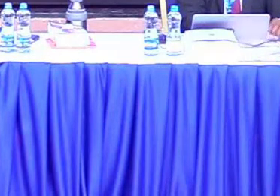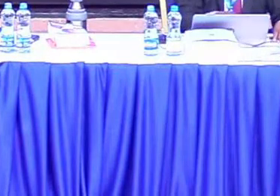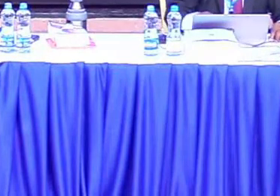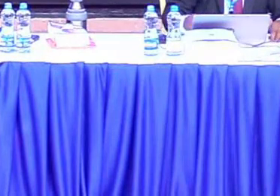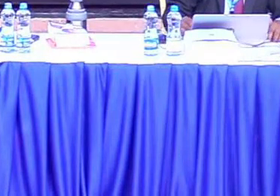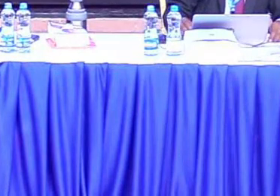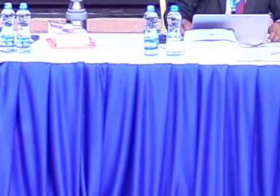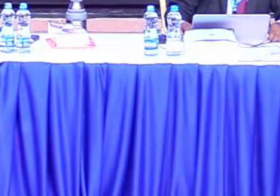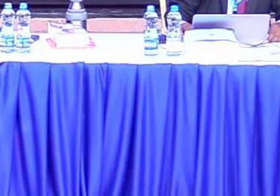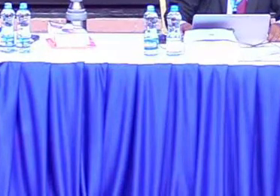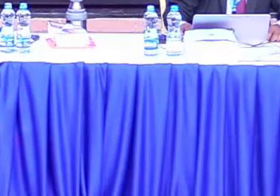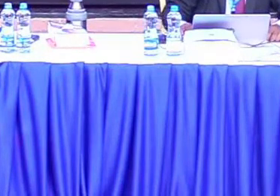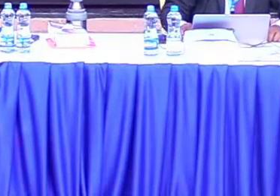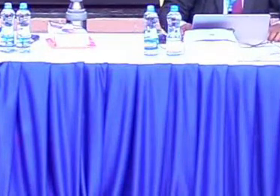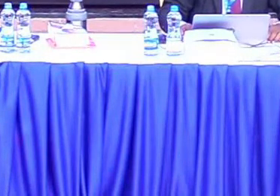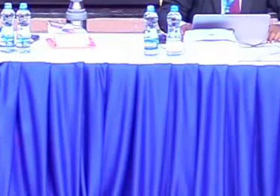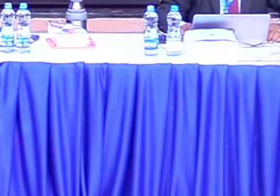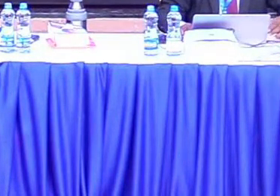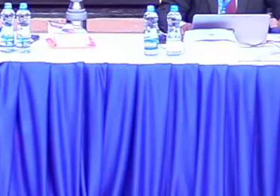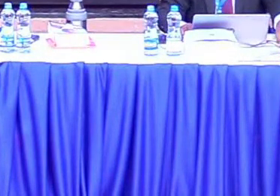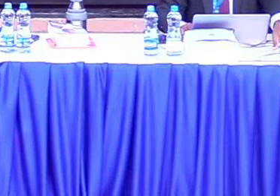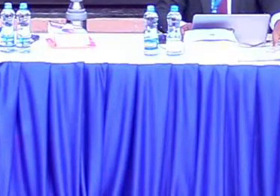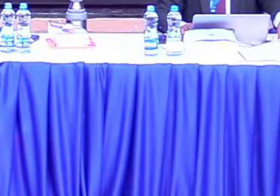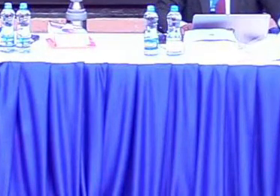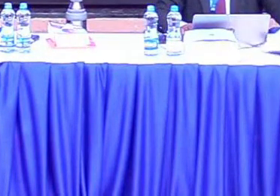committee, take the podium.